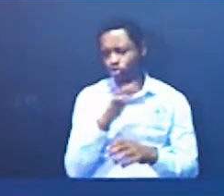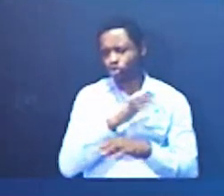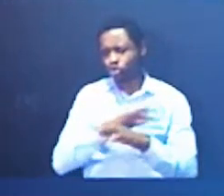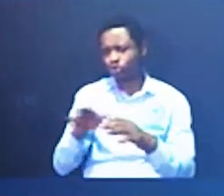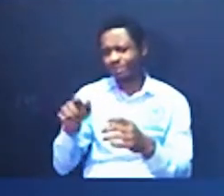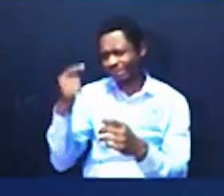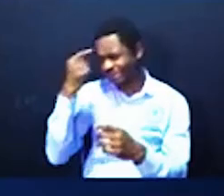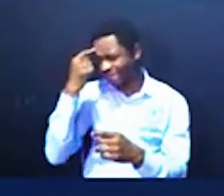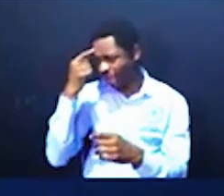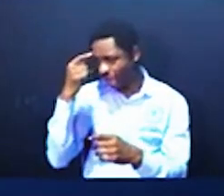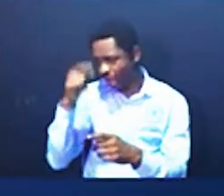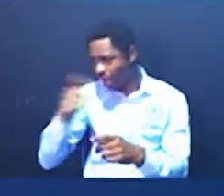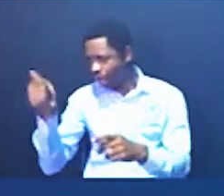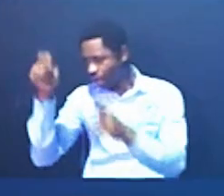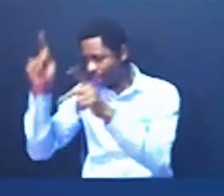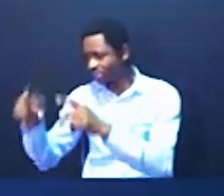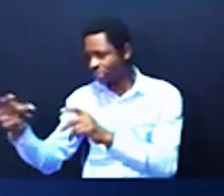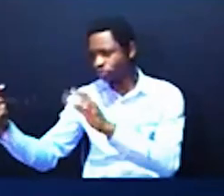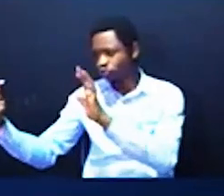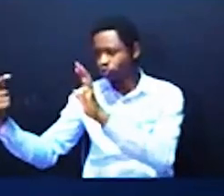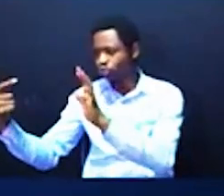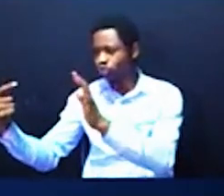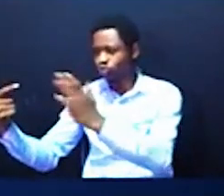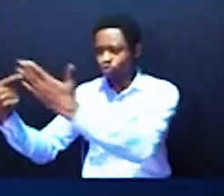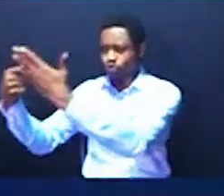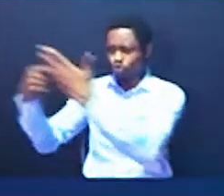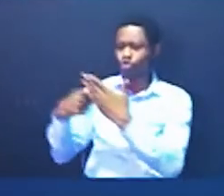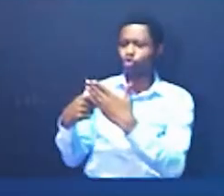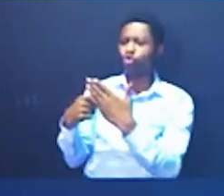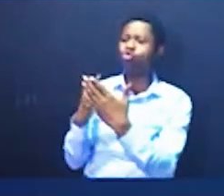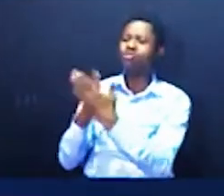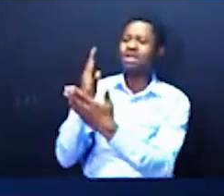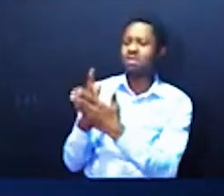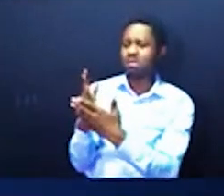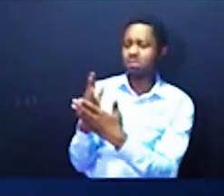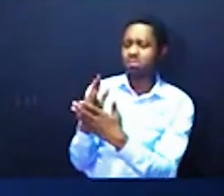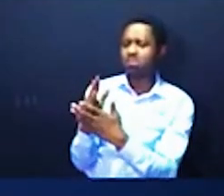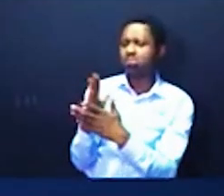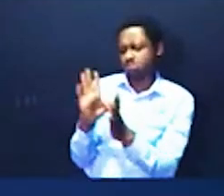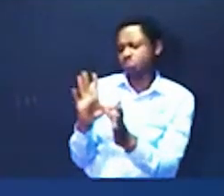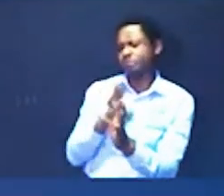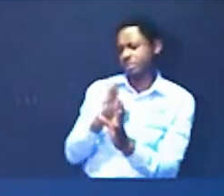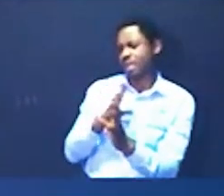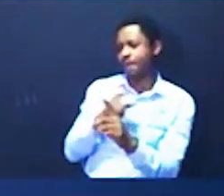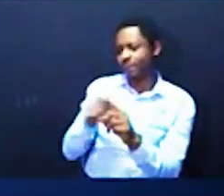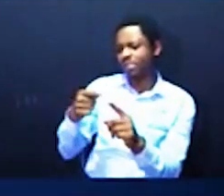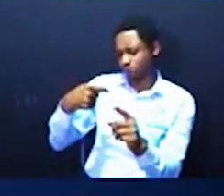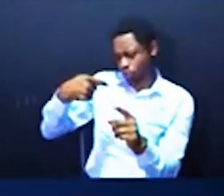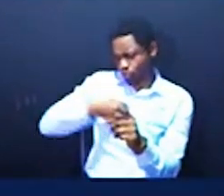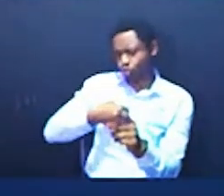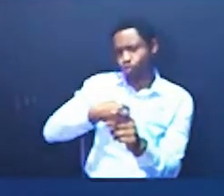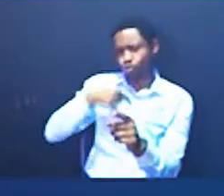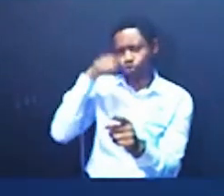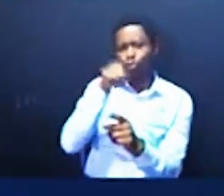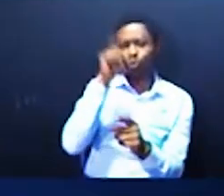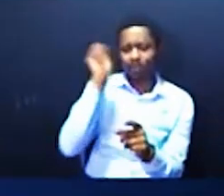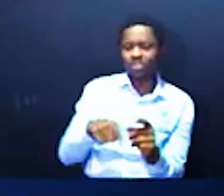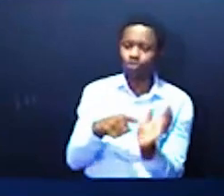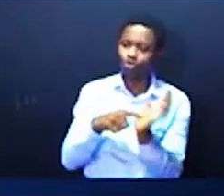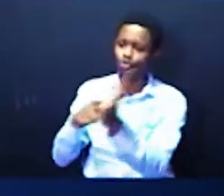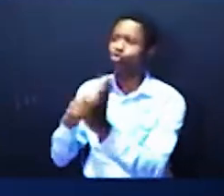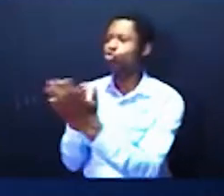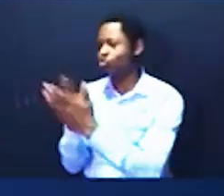Let us not just be bearing with one another, but in the midst of all the challenges, let us shine as